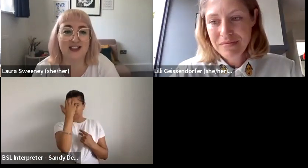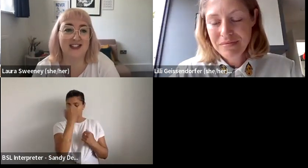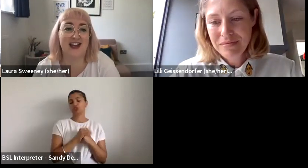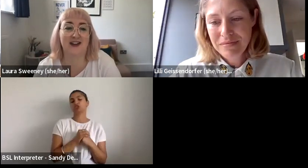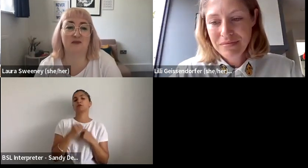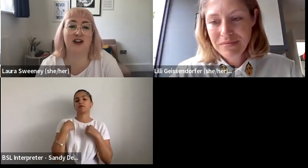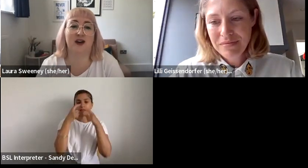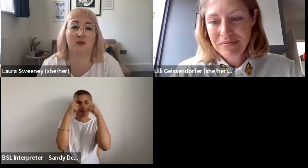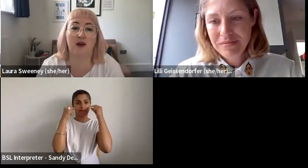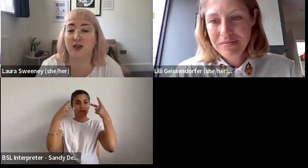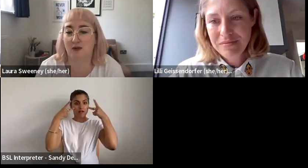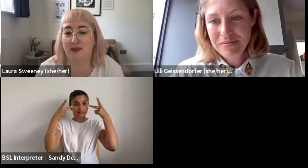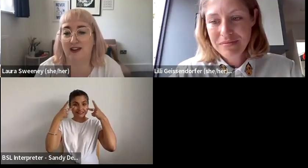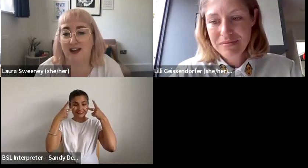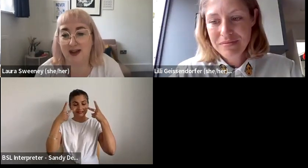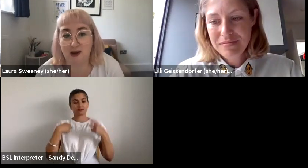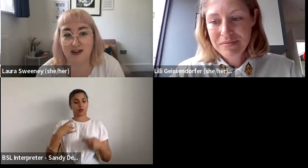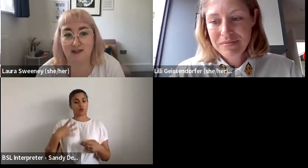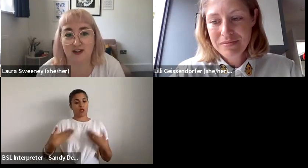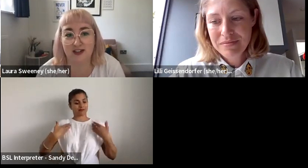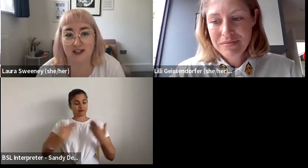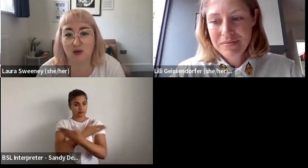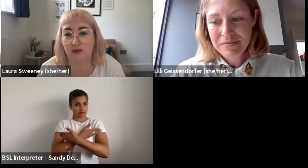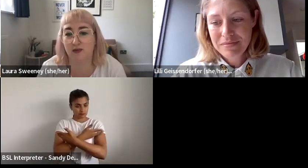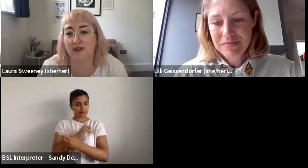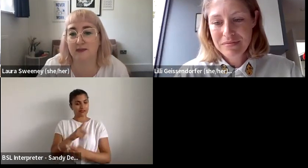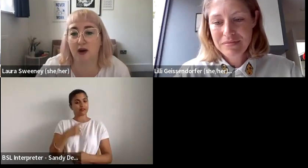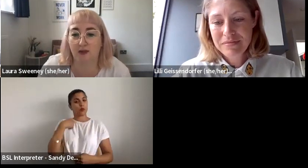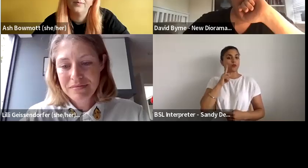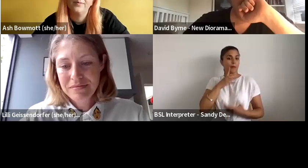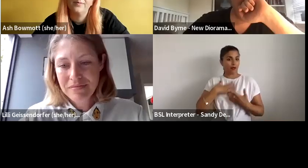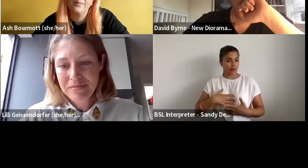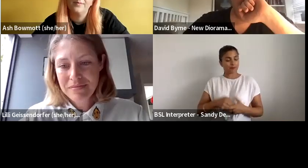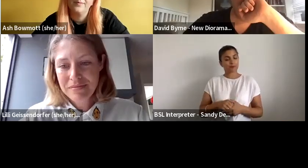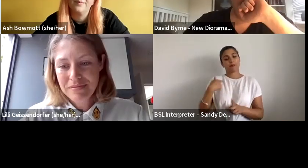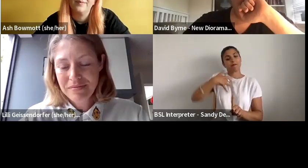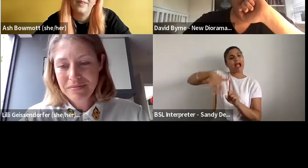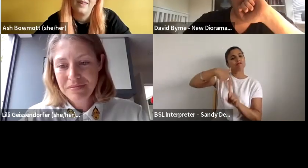glasses and I'm wearing a white top and my background is a white wall with some artwork.